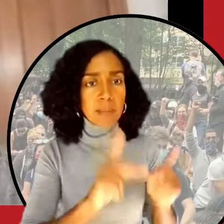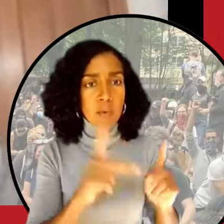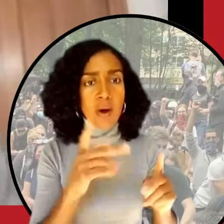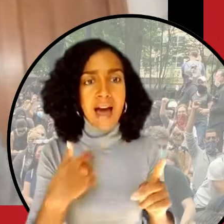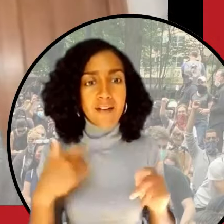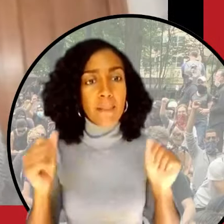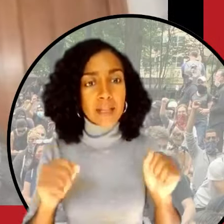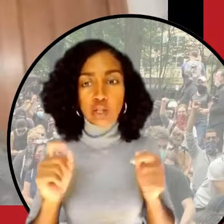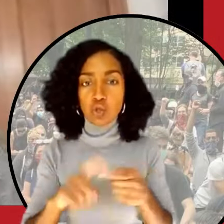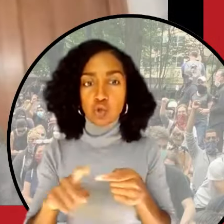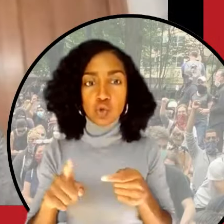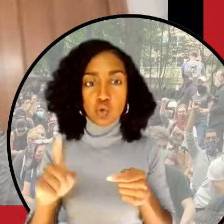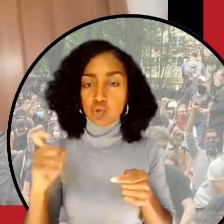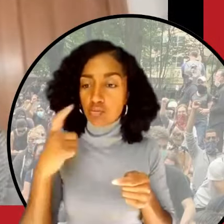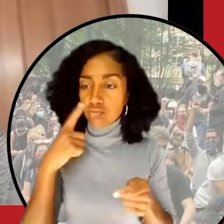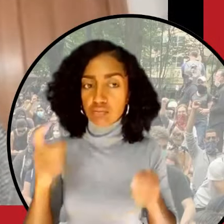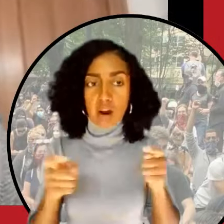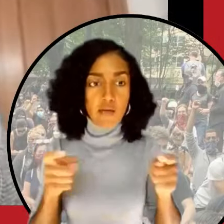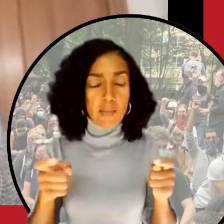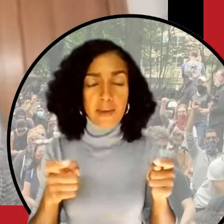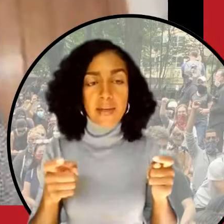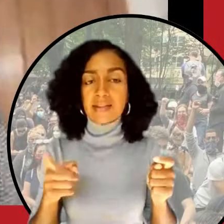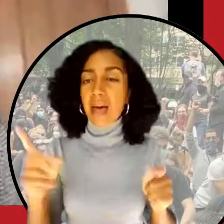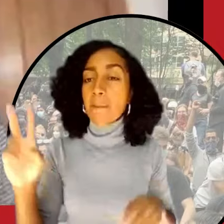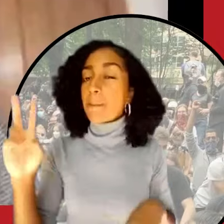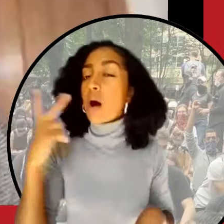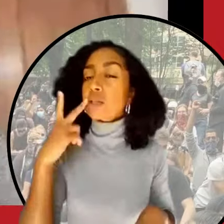be left to, a few